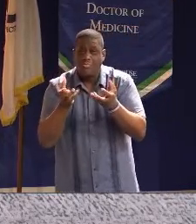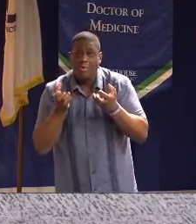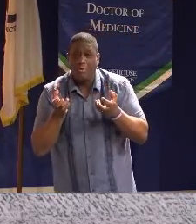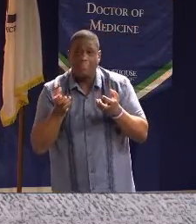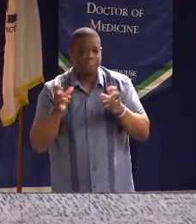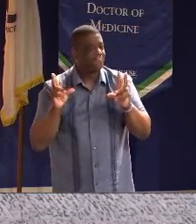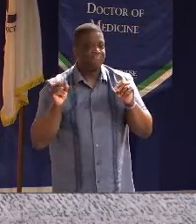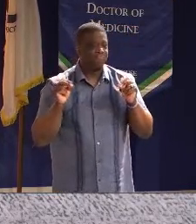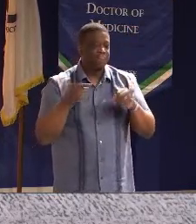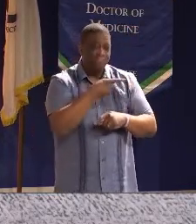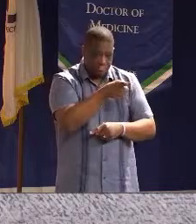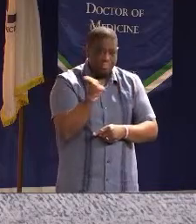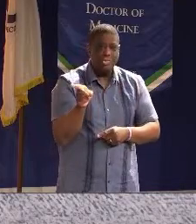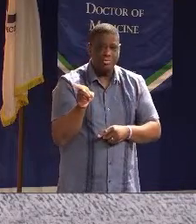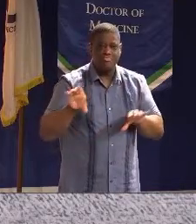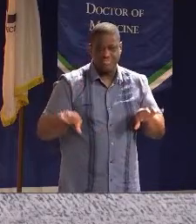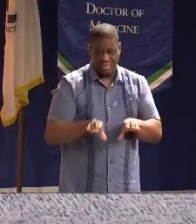You did it.